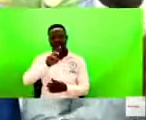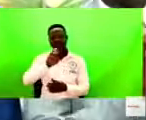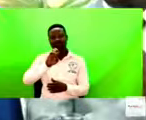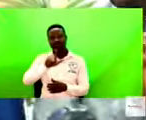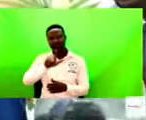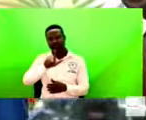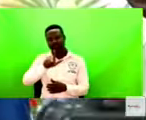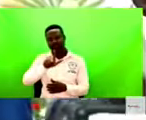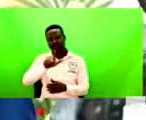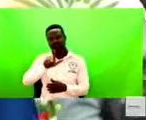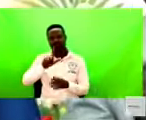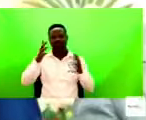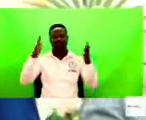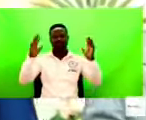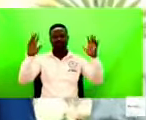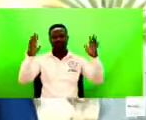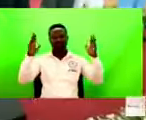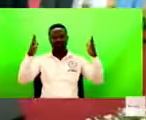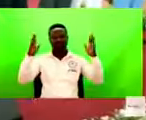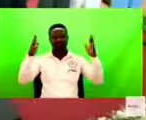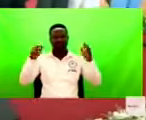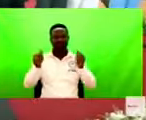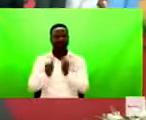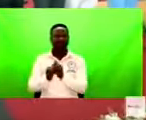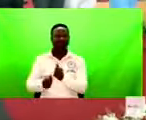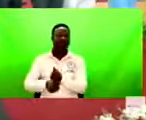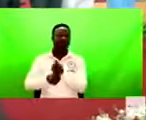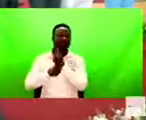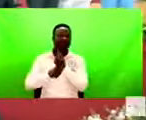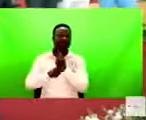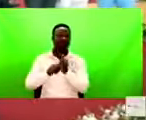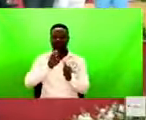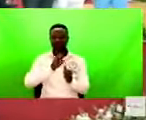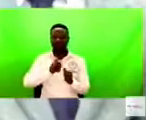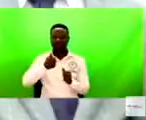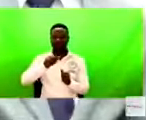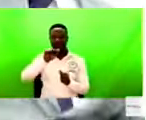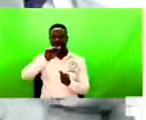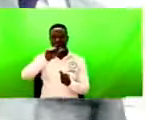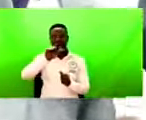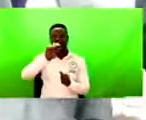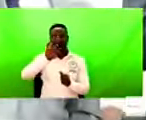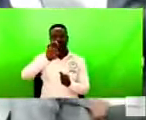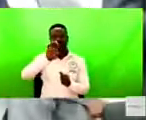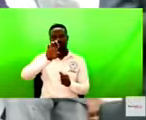Avagnon, and his deputy, Elder Alfred